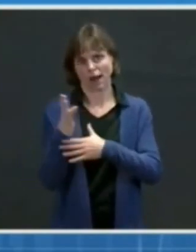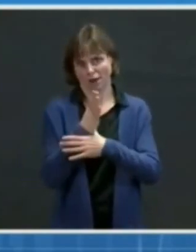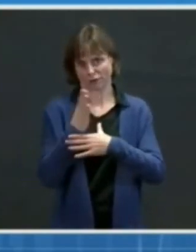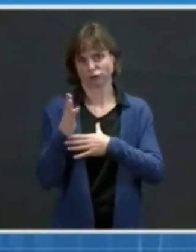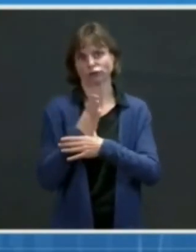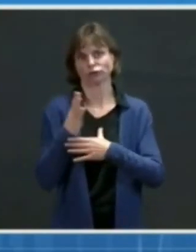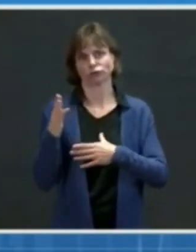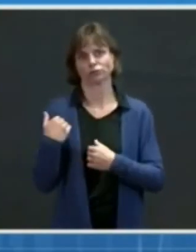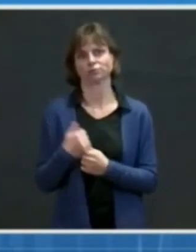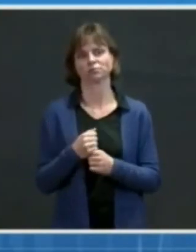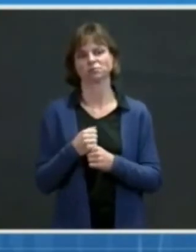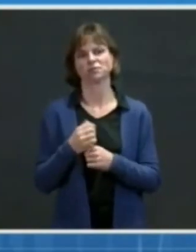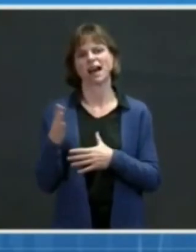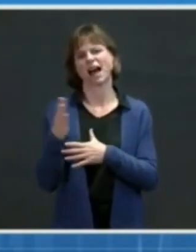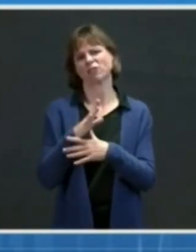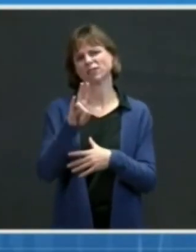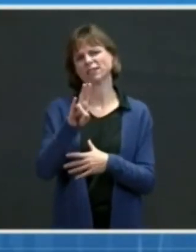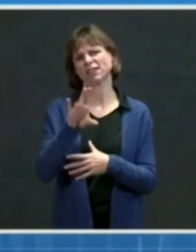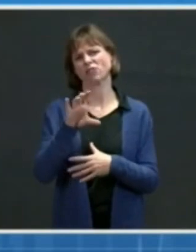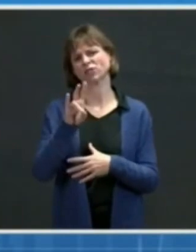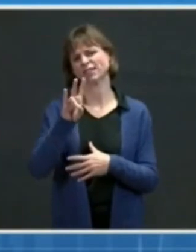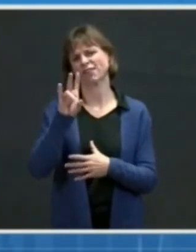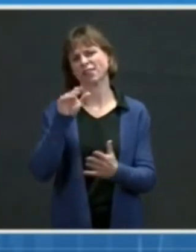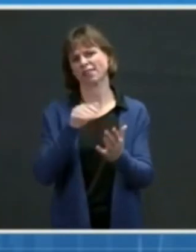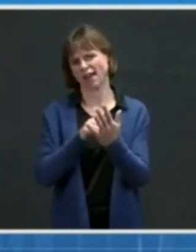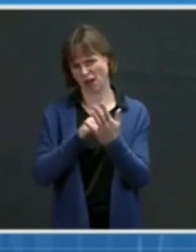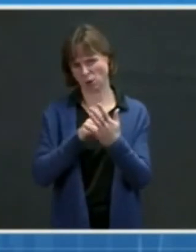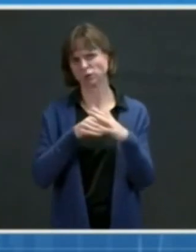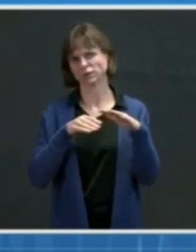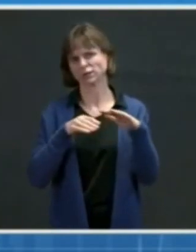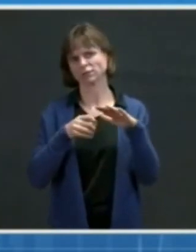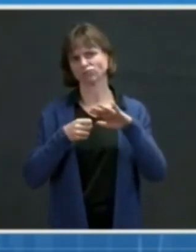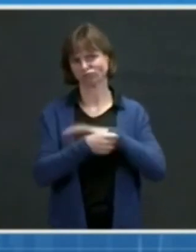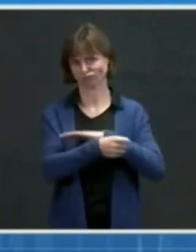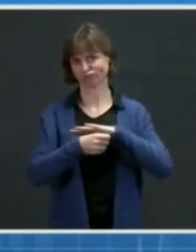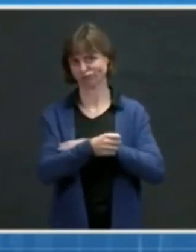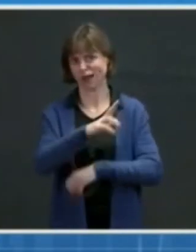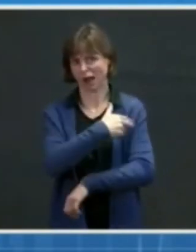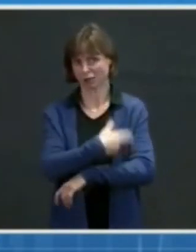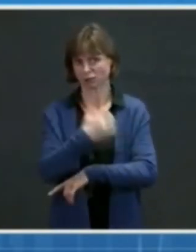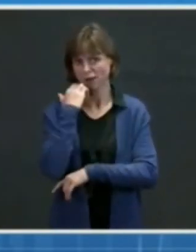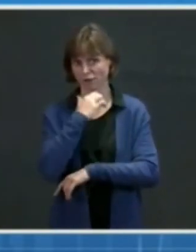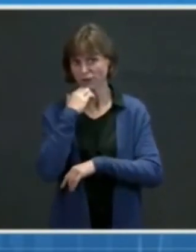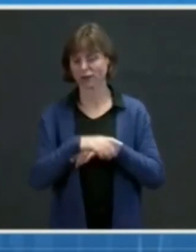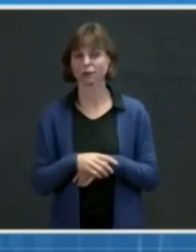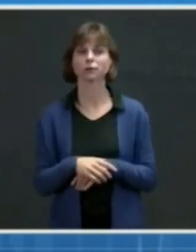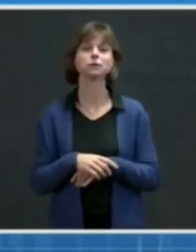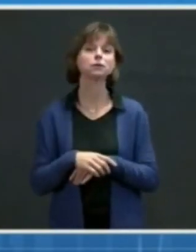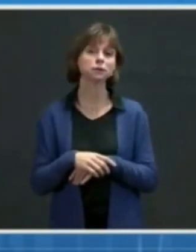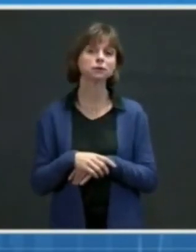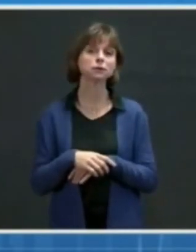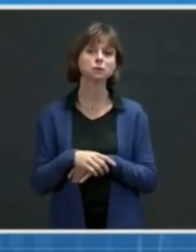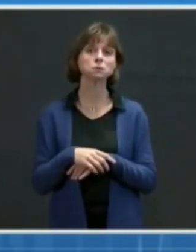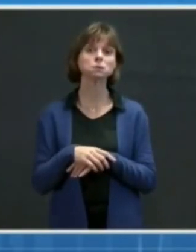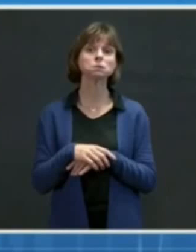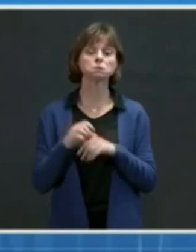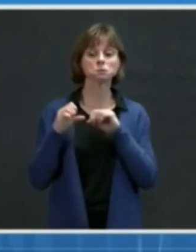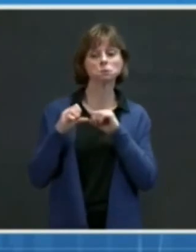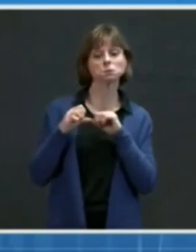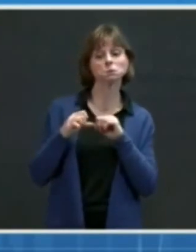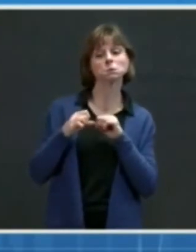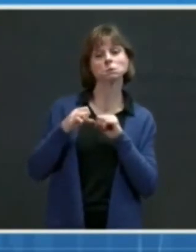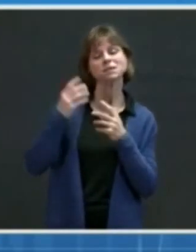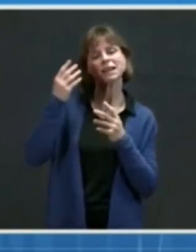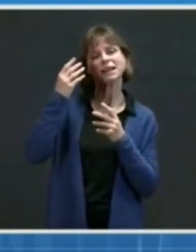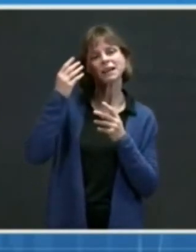approximately 7,700 admissions per day. We continue to see the daily number of reported deaths